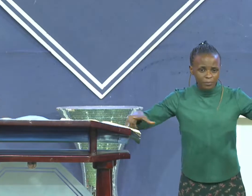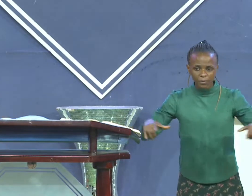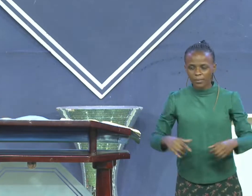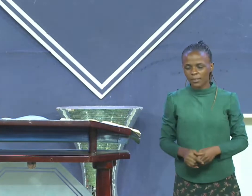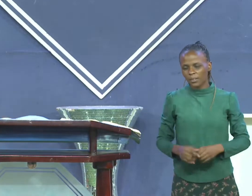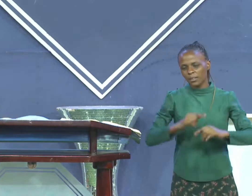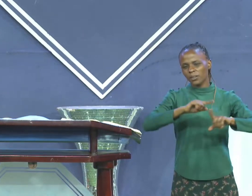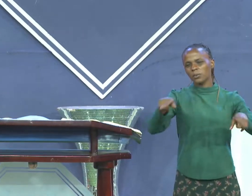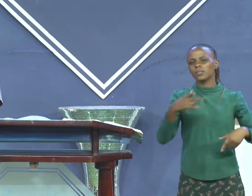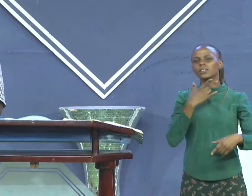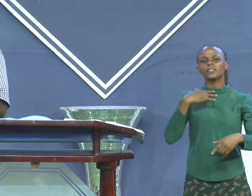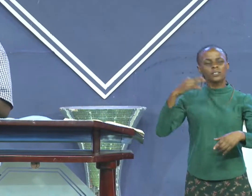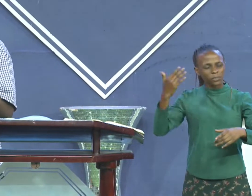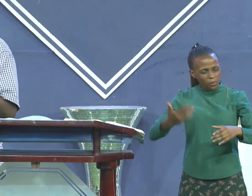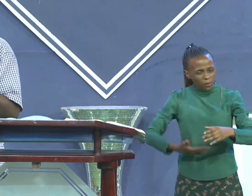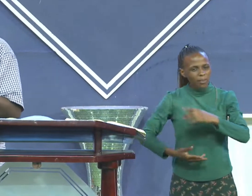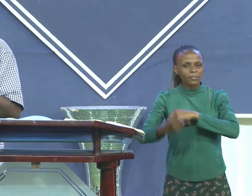need to have vision.